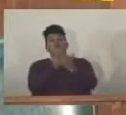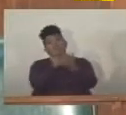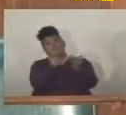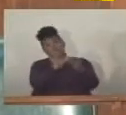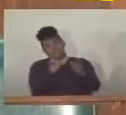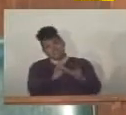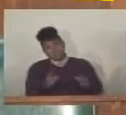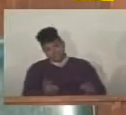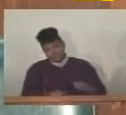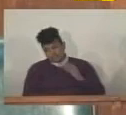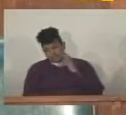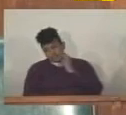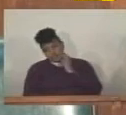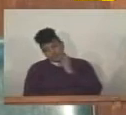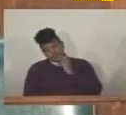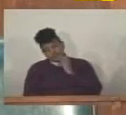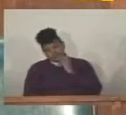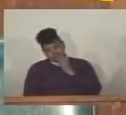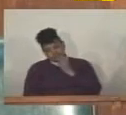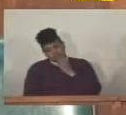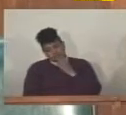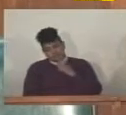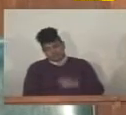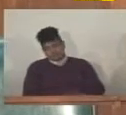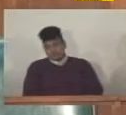message that has been sent.